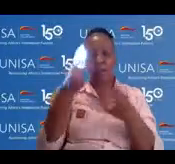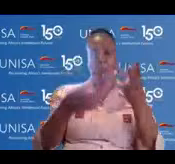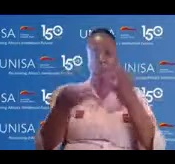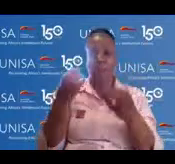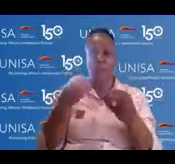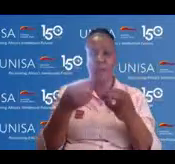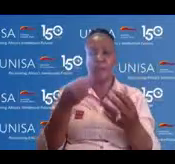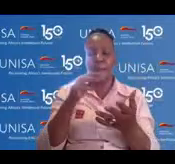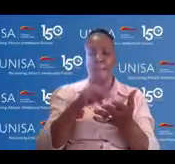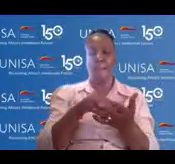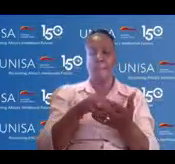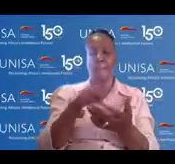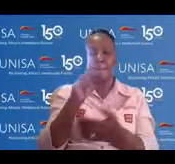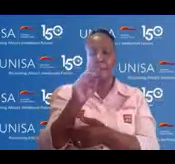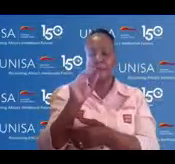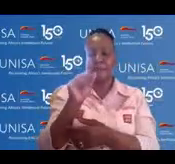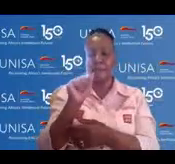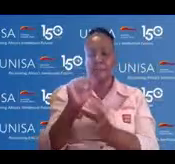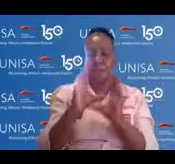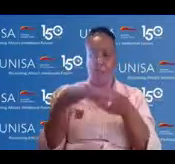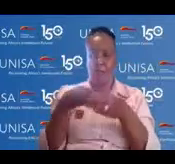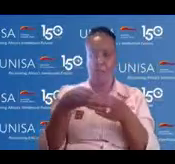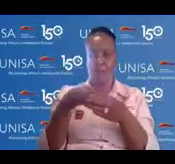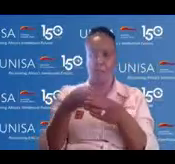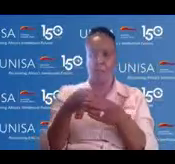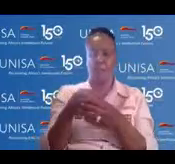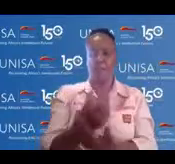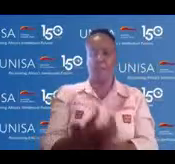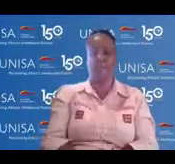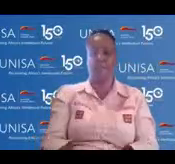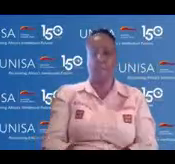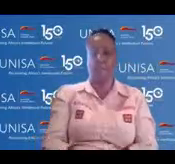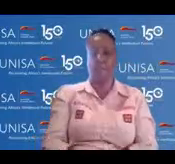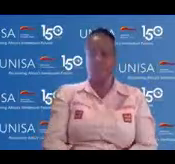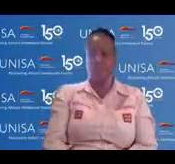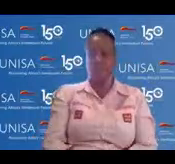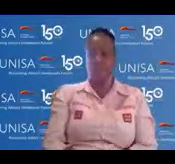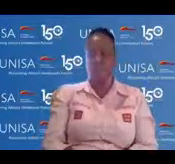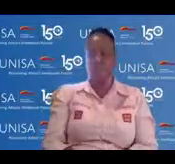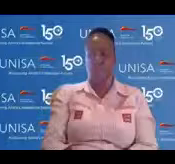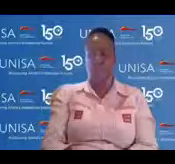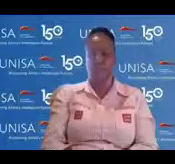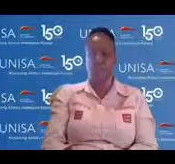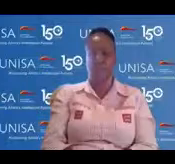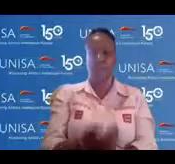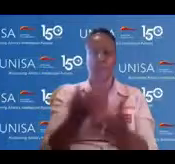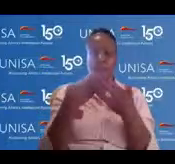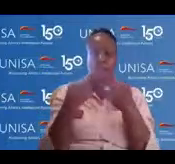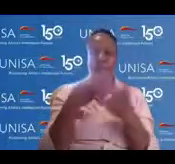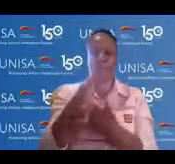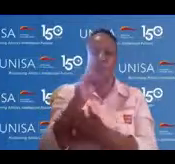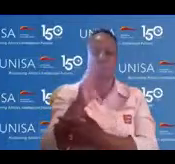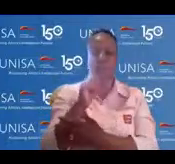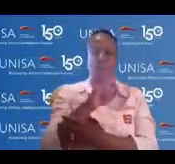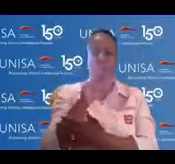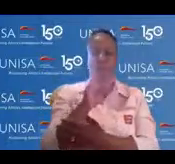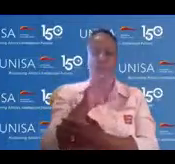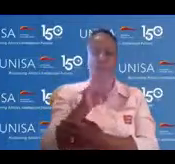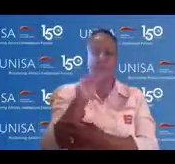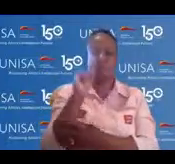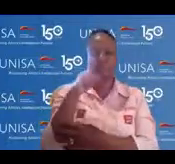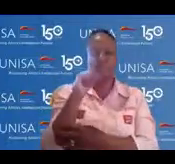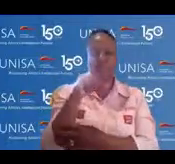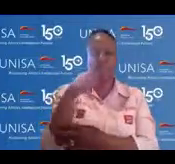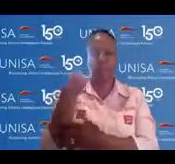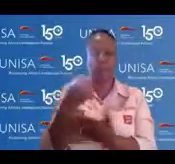a little bit about that masterclass in 2 minutes, David. All right, thanks, Denzel and students. Yes, so next week, Thursday,